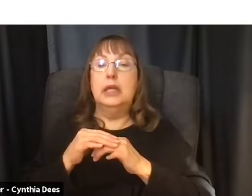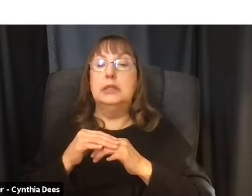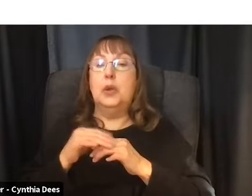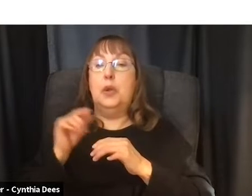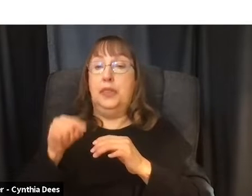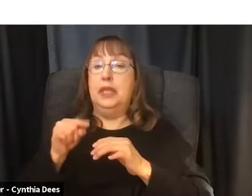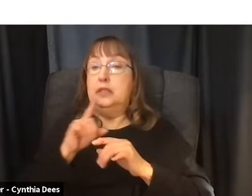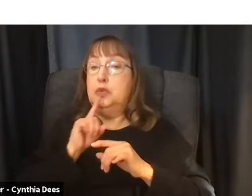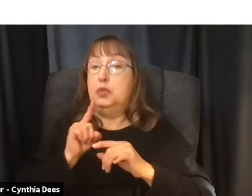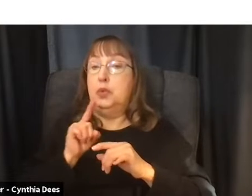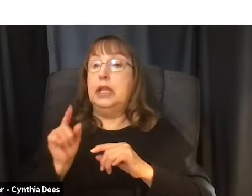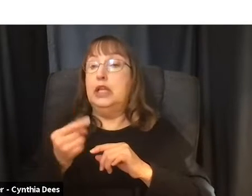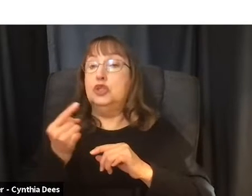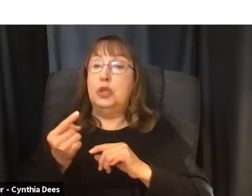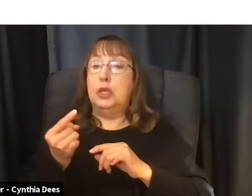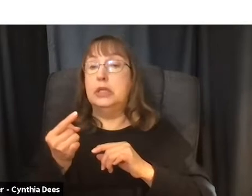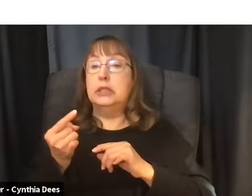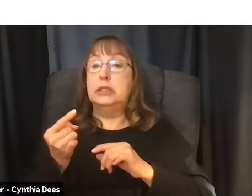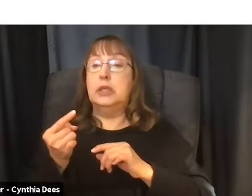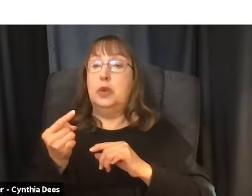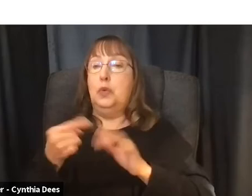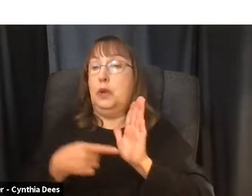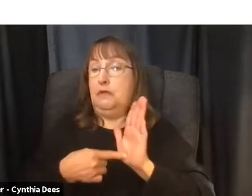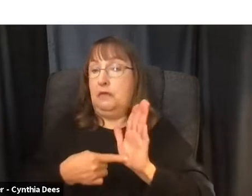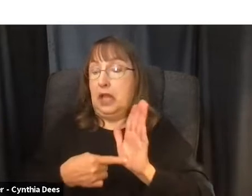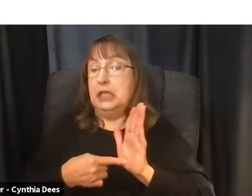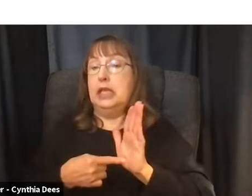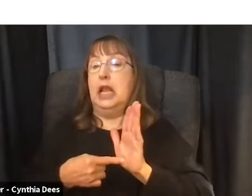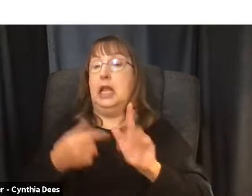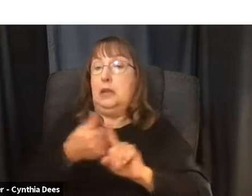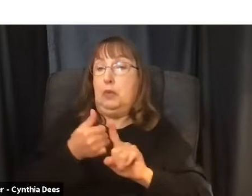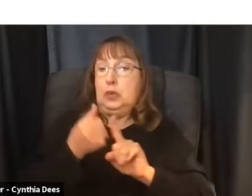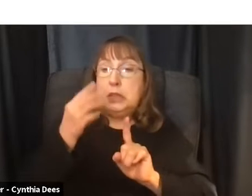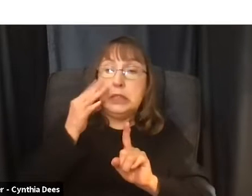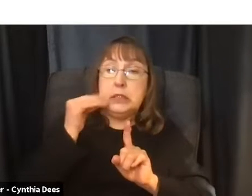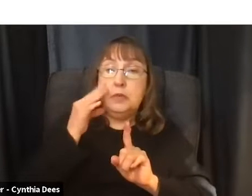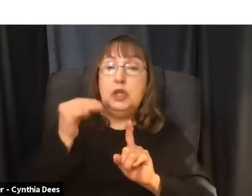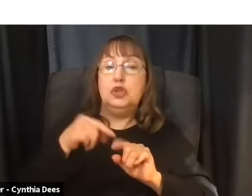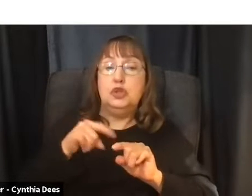just reflecting on the personal experience that you had during